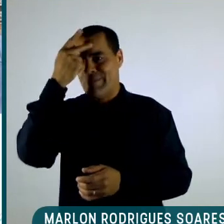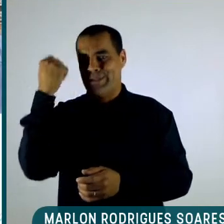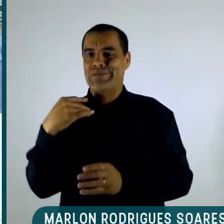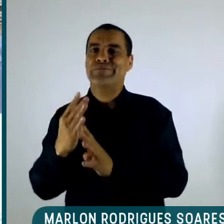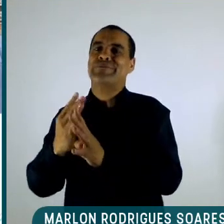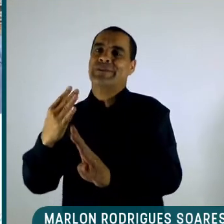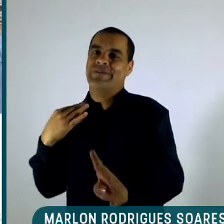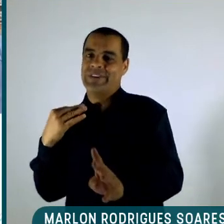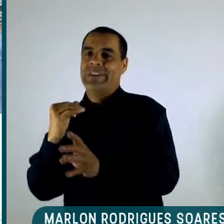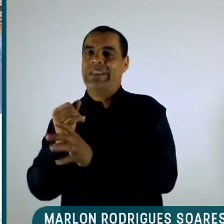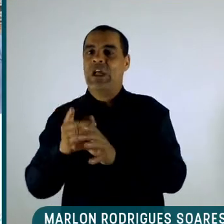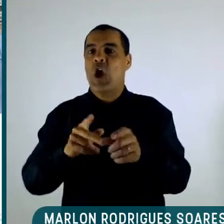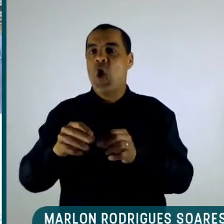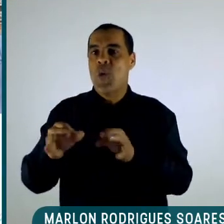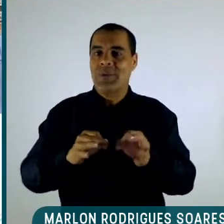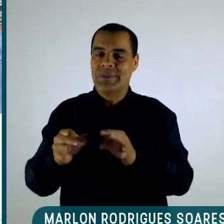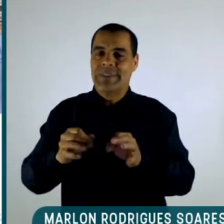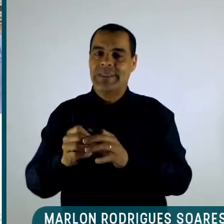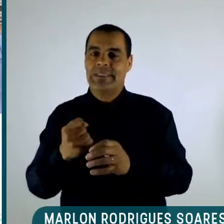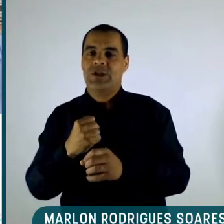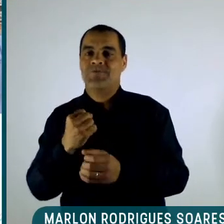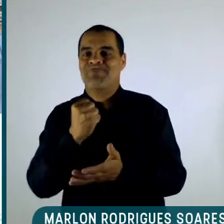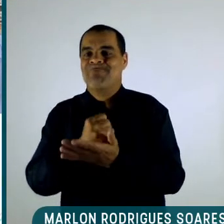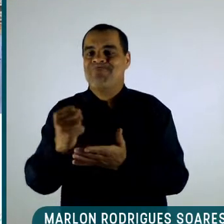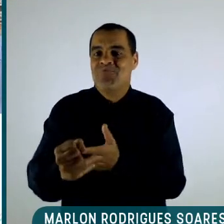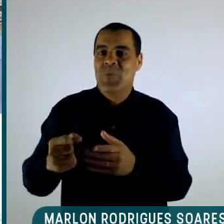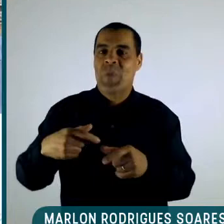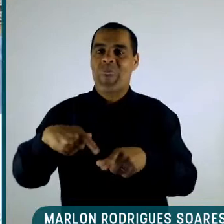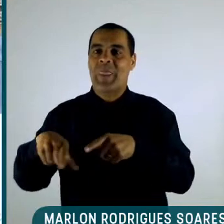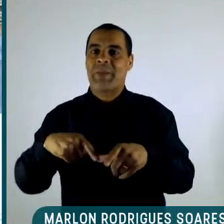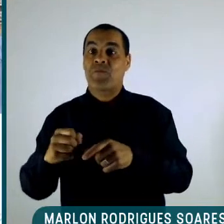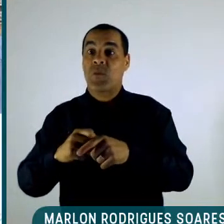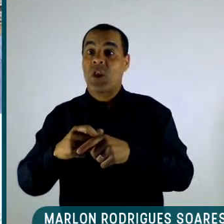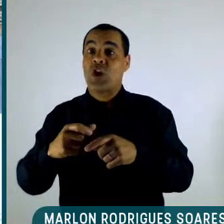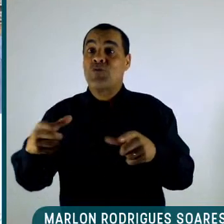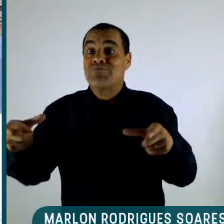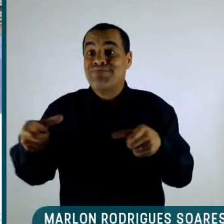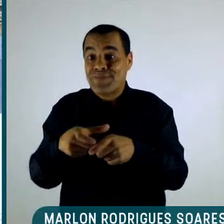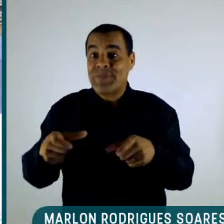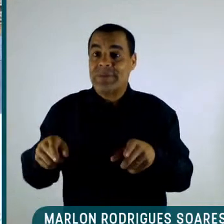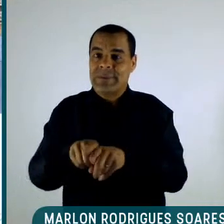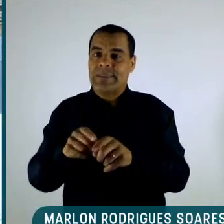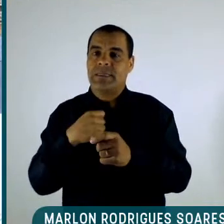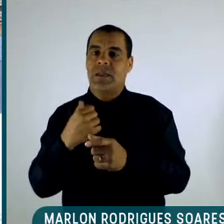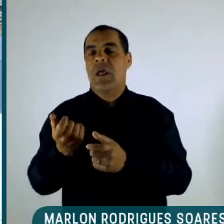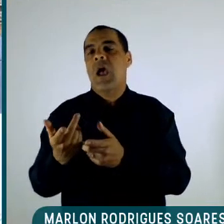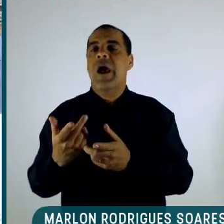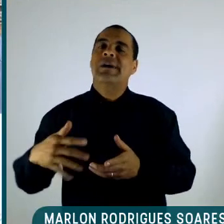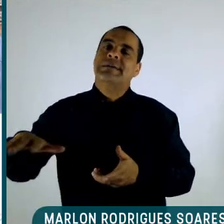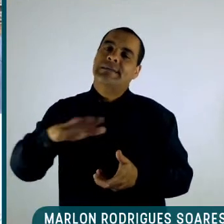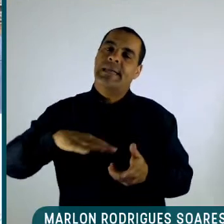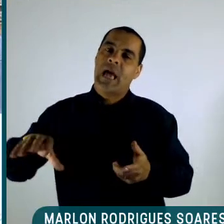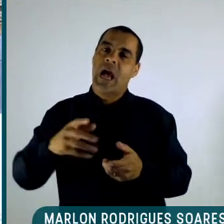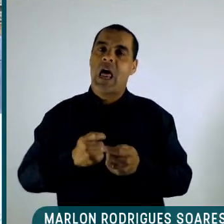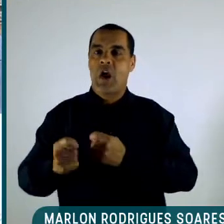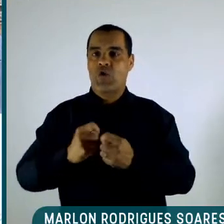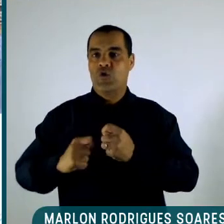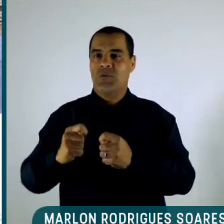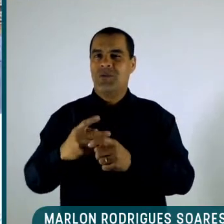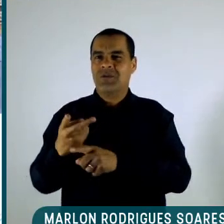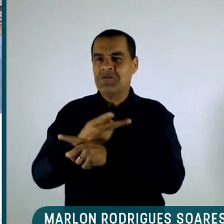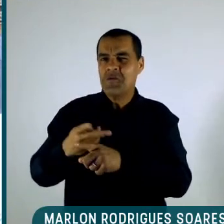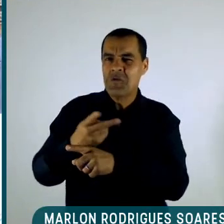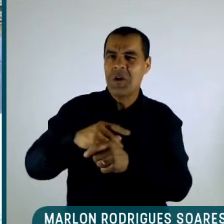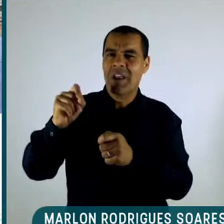complicated. The process of unemployment is higher. And for some people, starvation has already come. And in the economy, we have tried